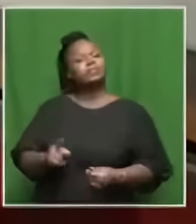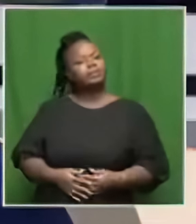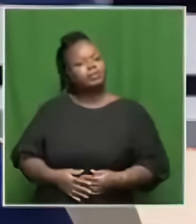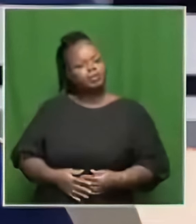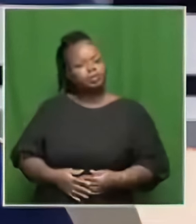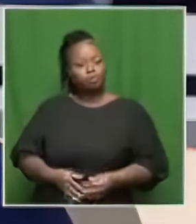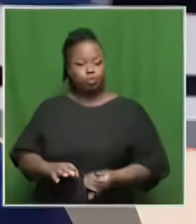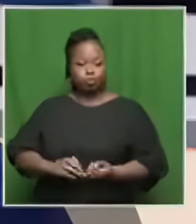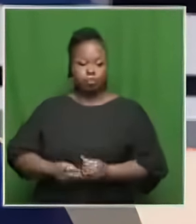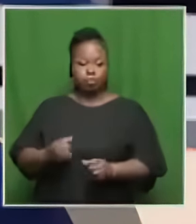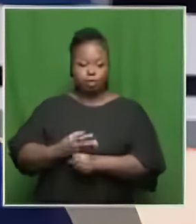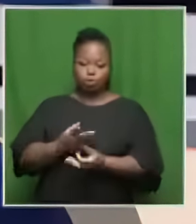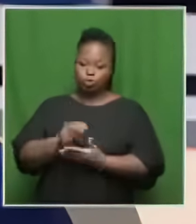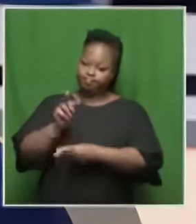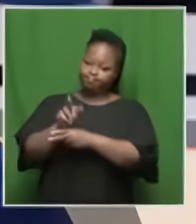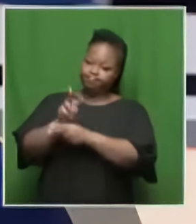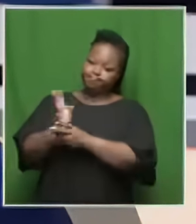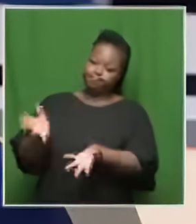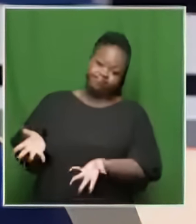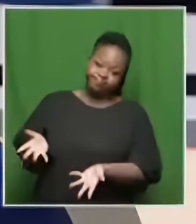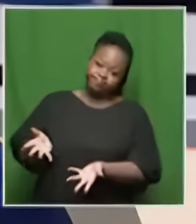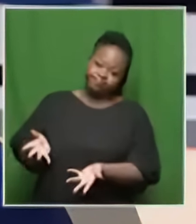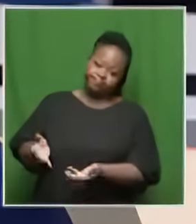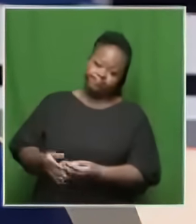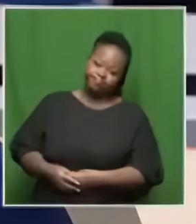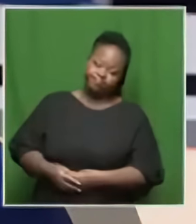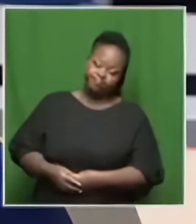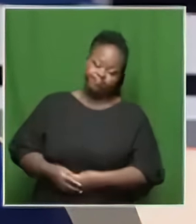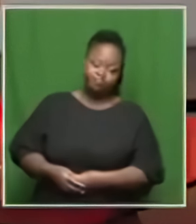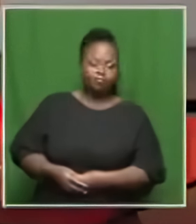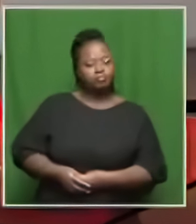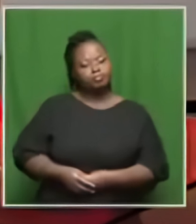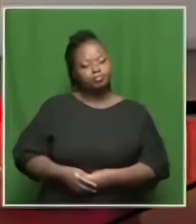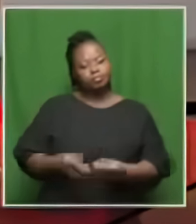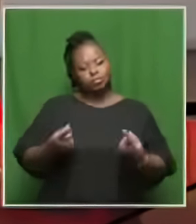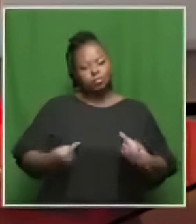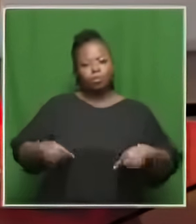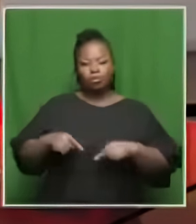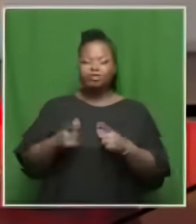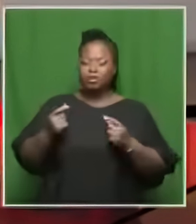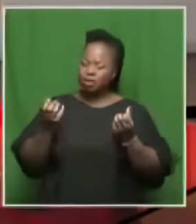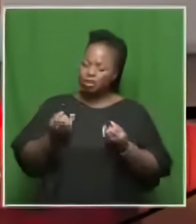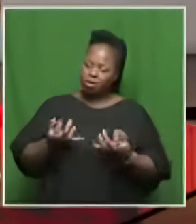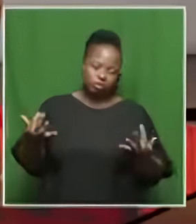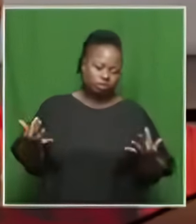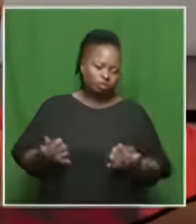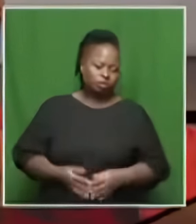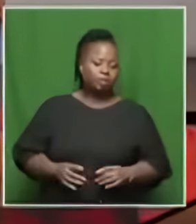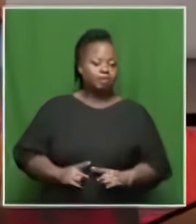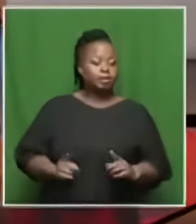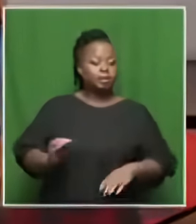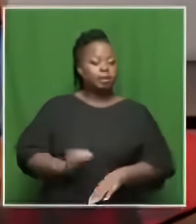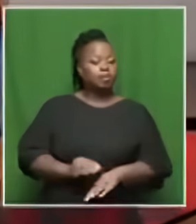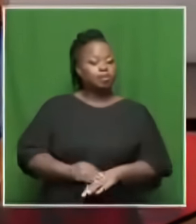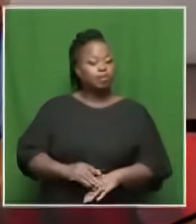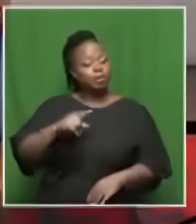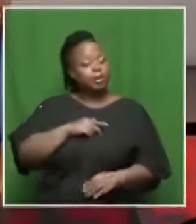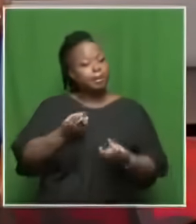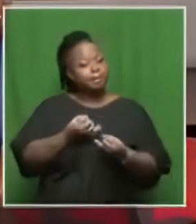of being effective in its oversight role? Well, we have done a lot. The problem is the majority of those who are